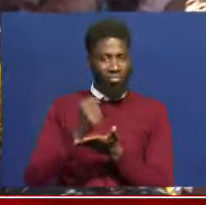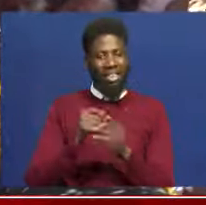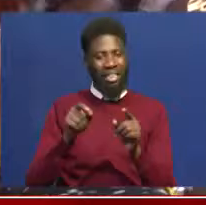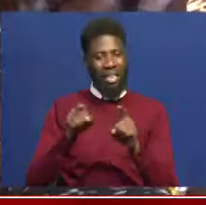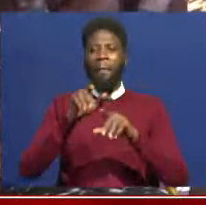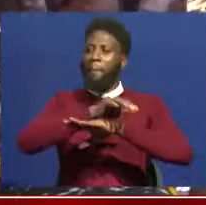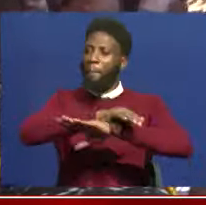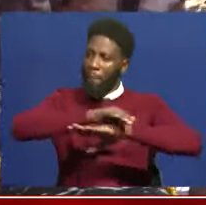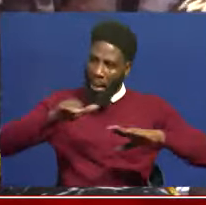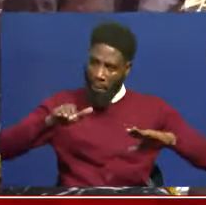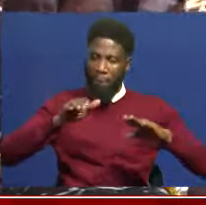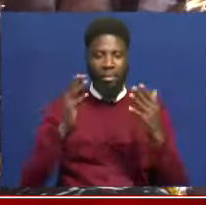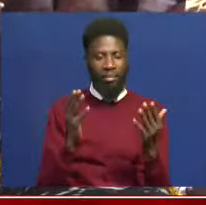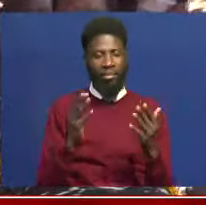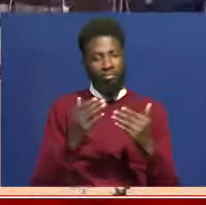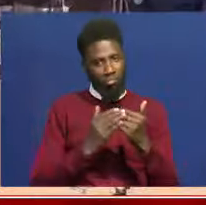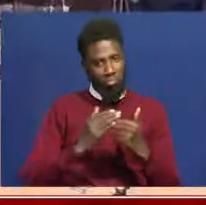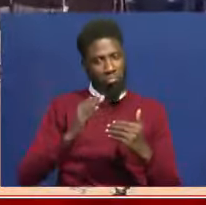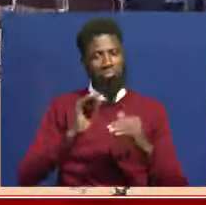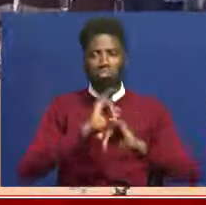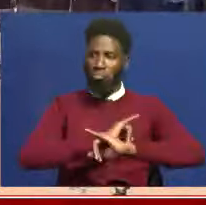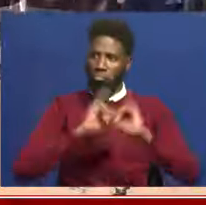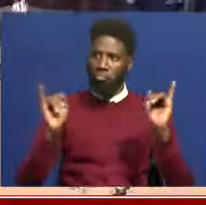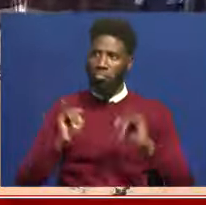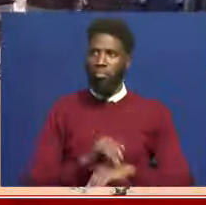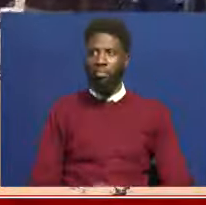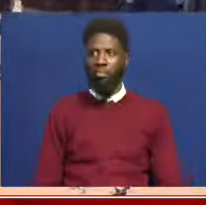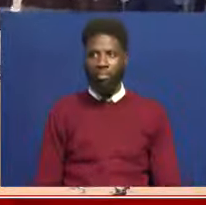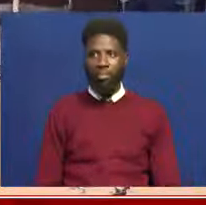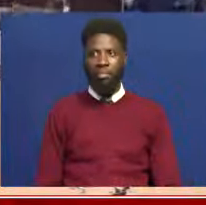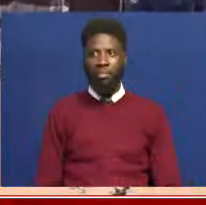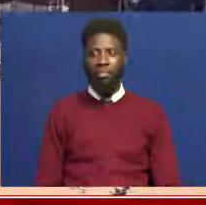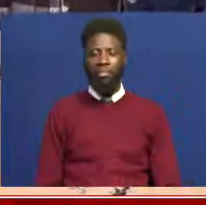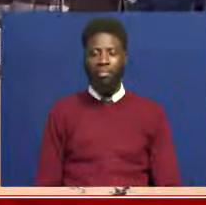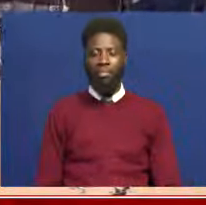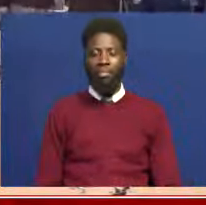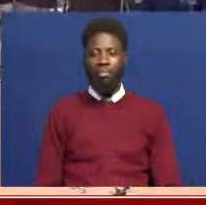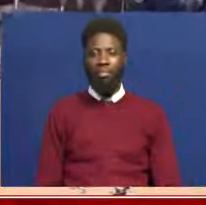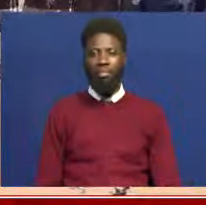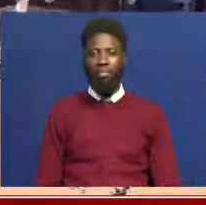pensionable, pia wao maneno yao ikuwe sawa. Reporting for Easy Friday, I'm Joseph Wahungu.